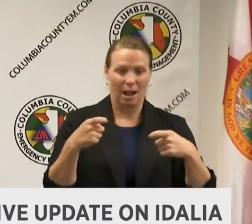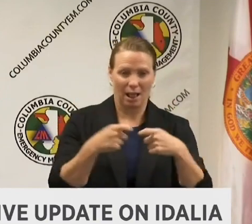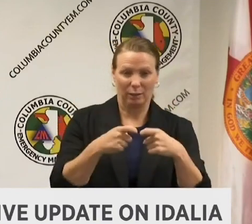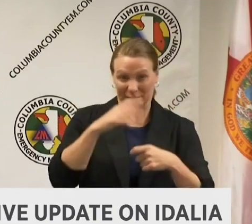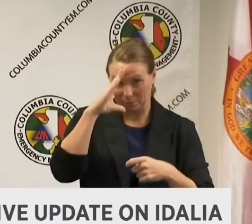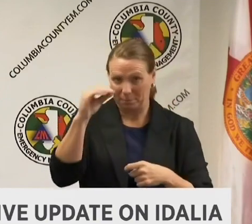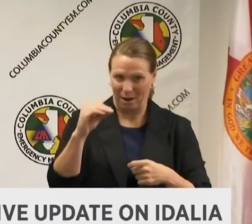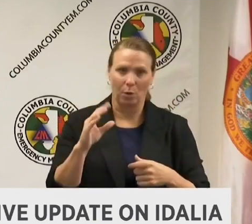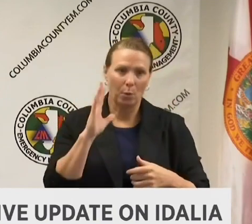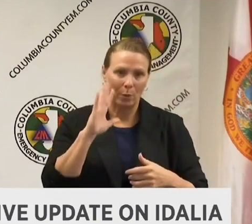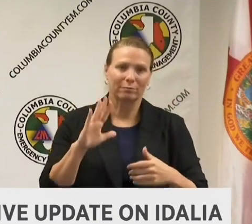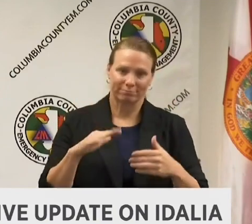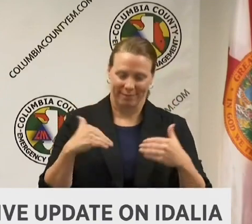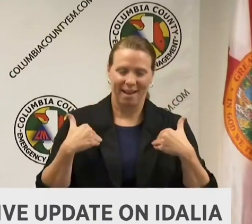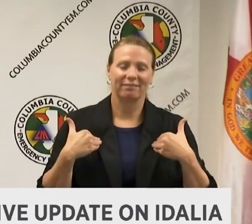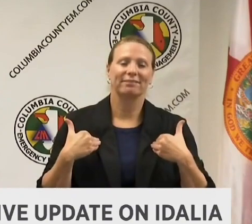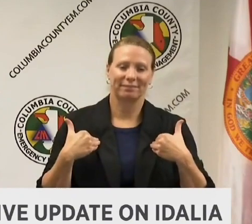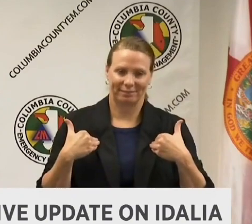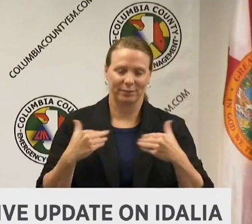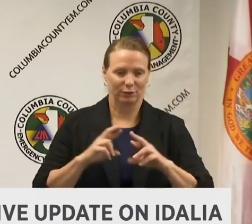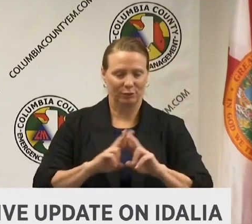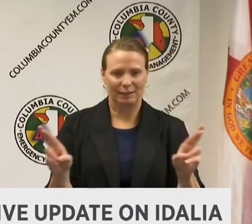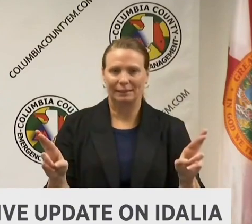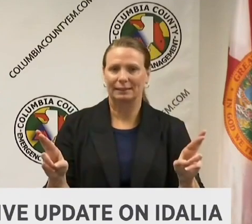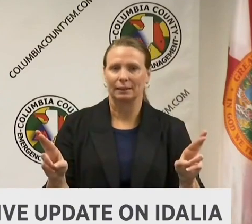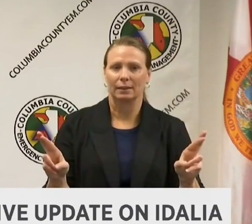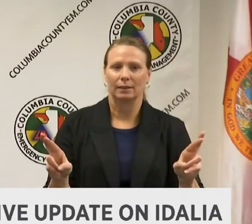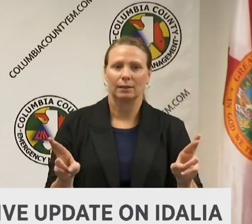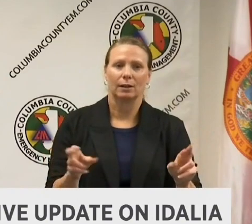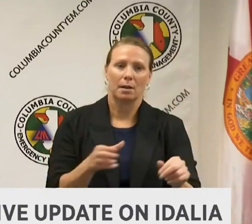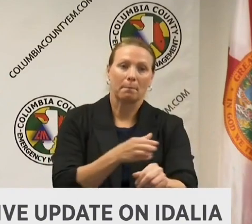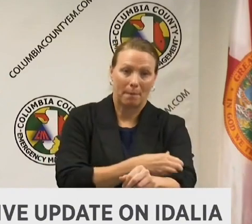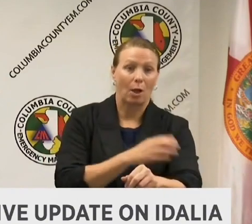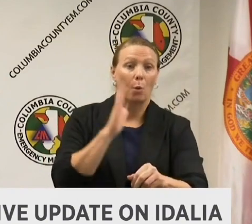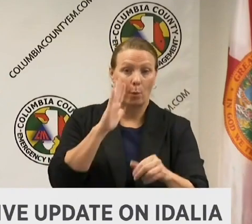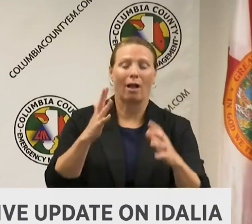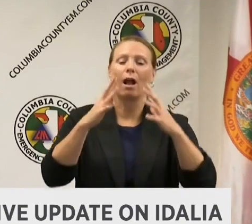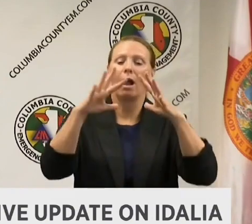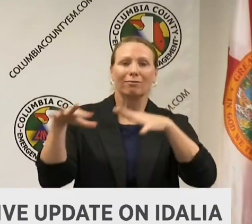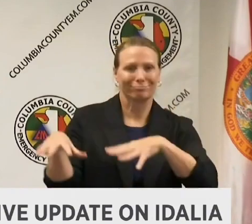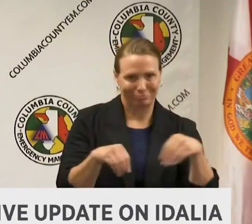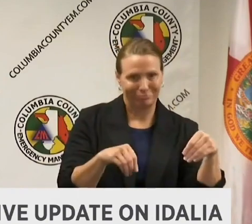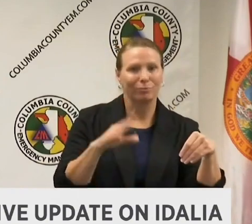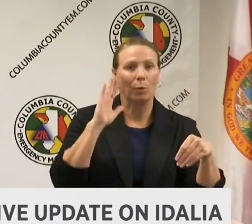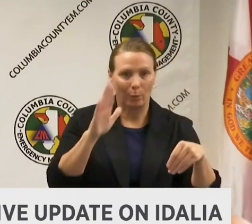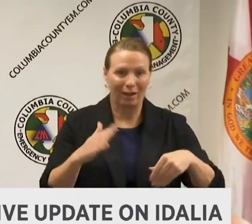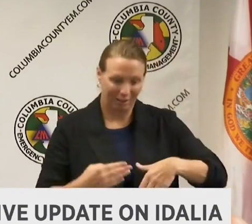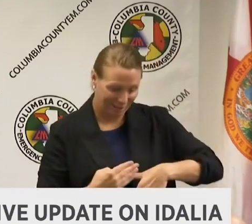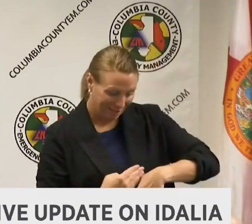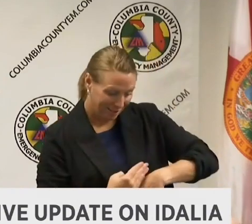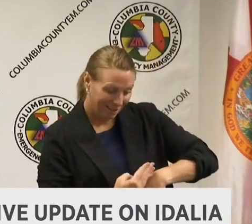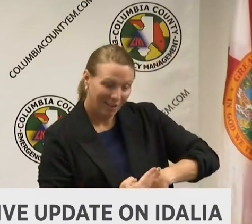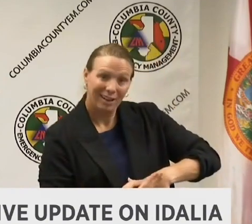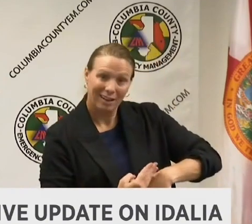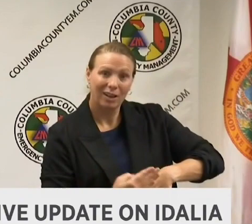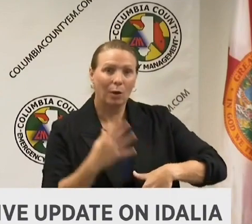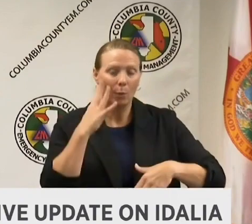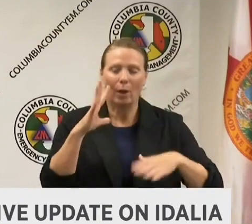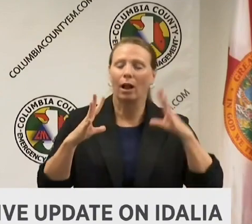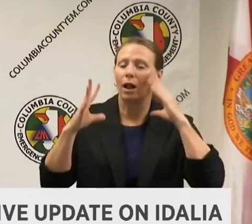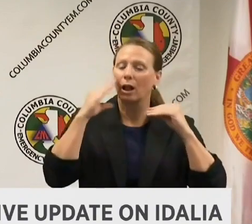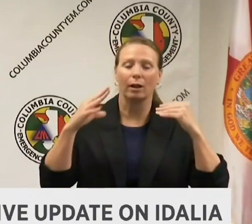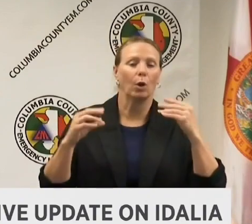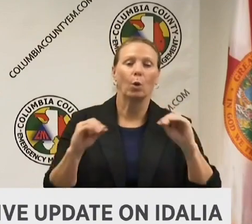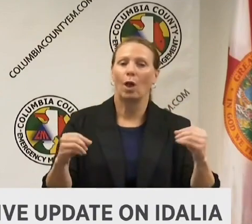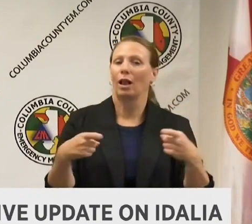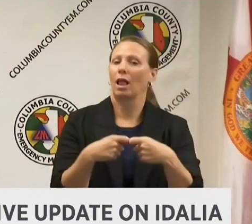today, and the goal is when the power, and you are going to lose power if you're in the path of this storm, you should assume that that's going to happen. And the goal